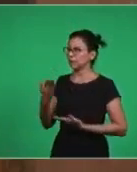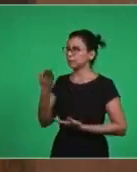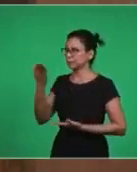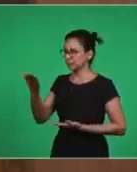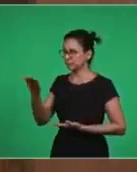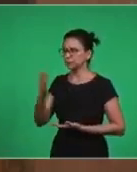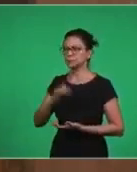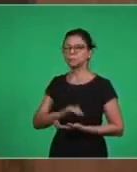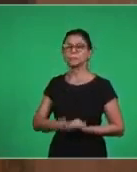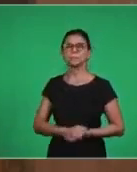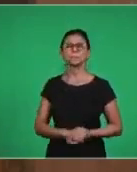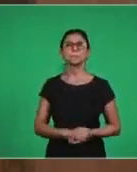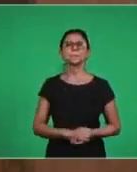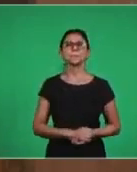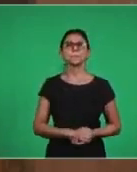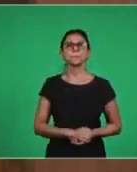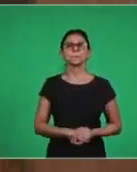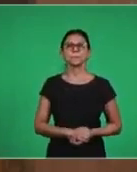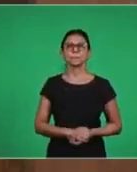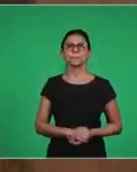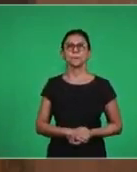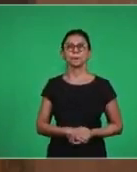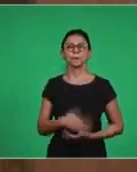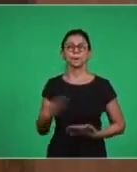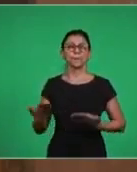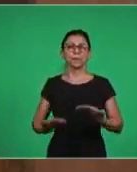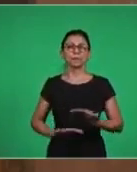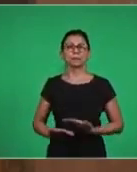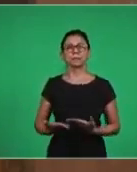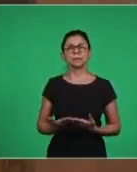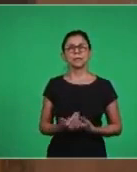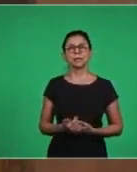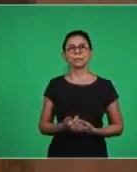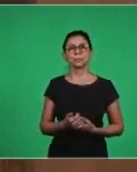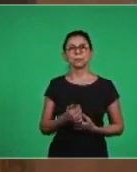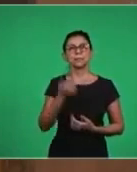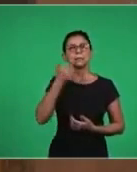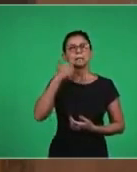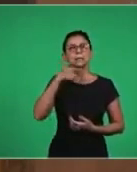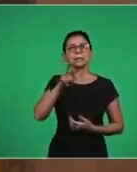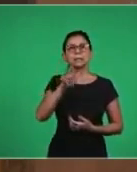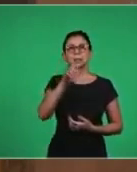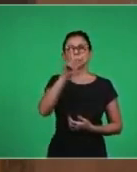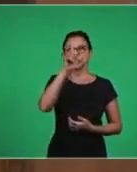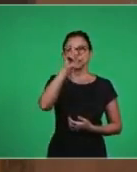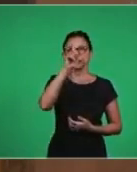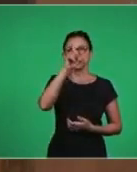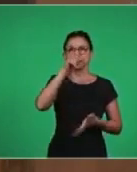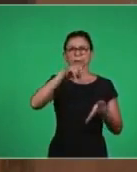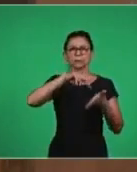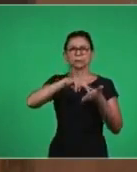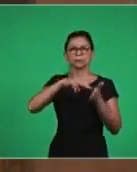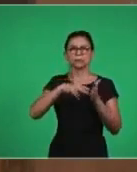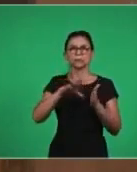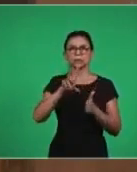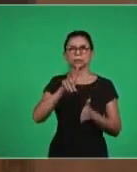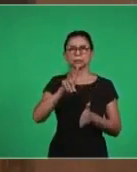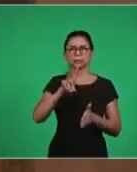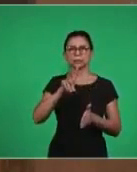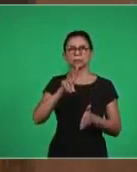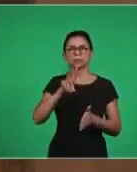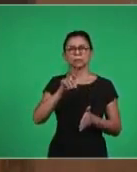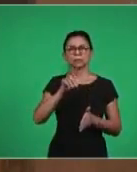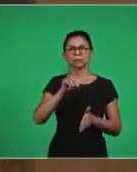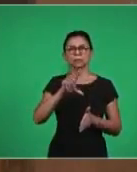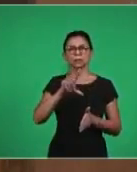And when he speaks about the servant there, he is speaking about dolos. He's not to be your